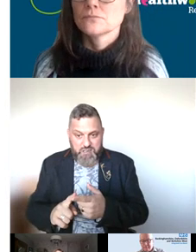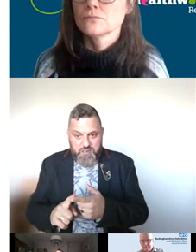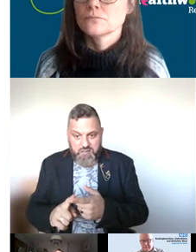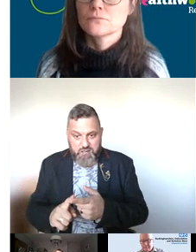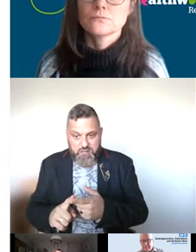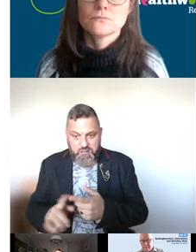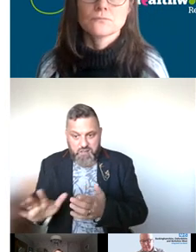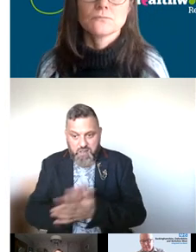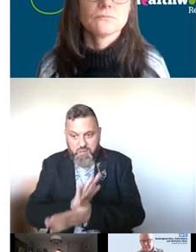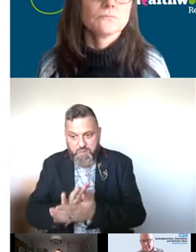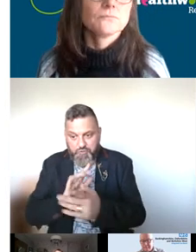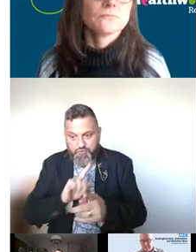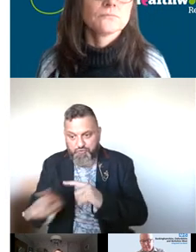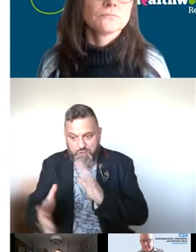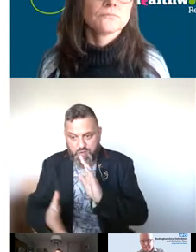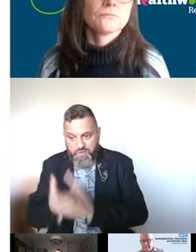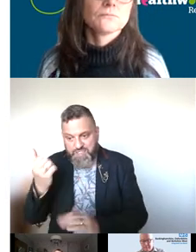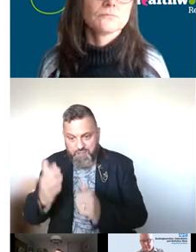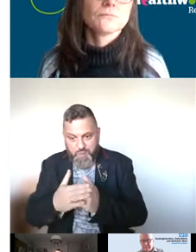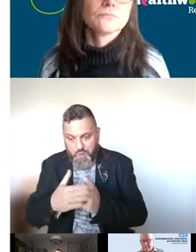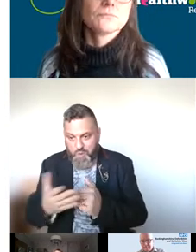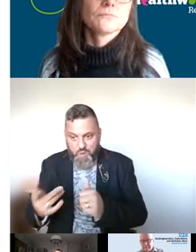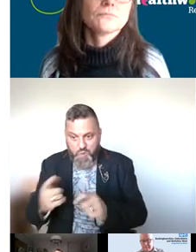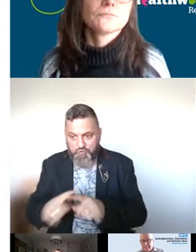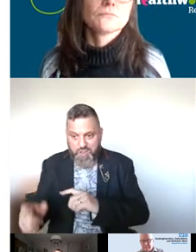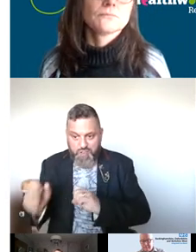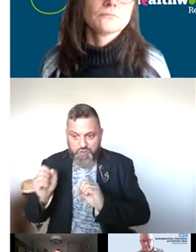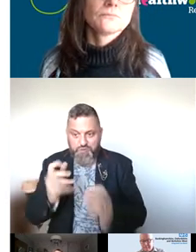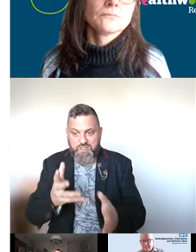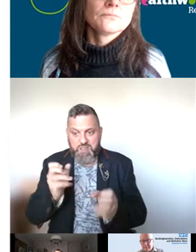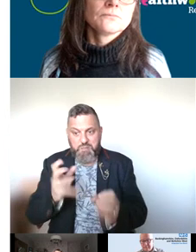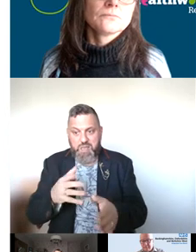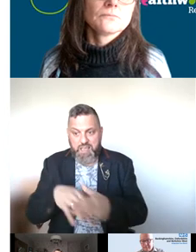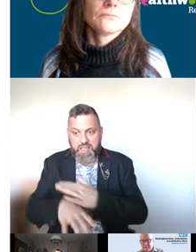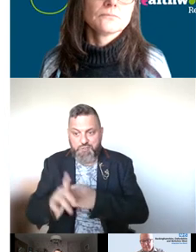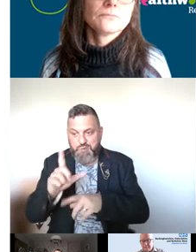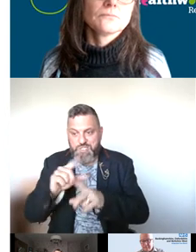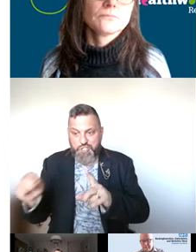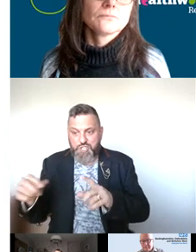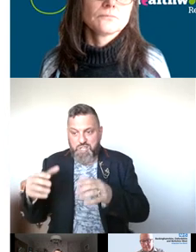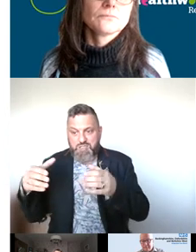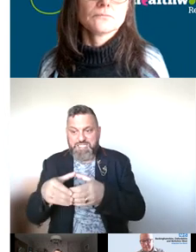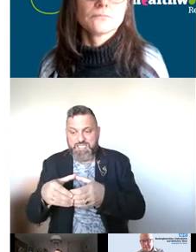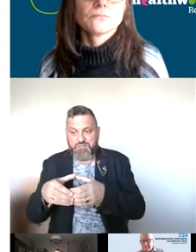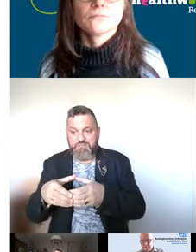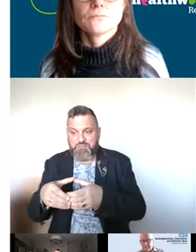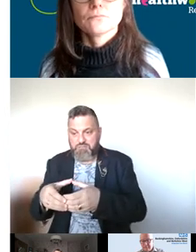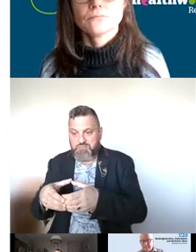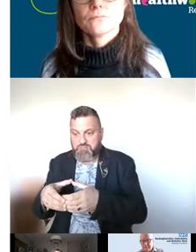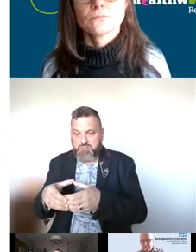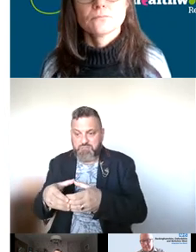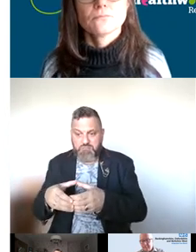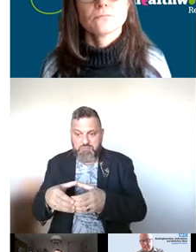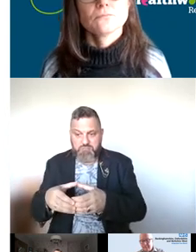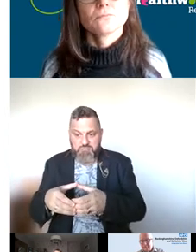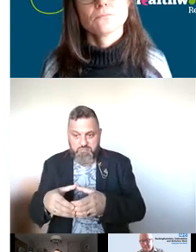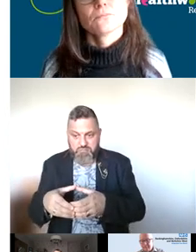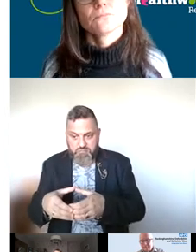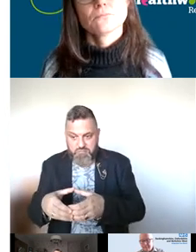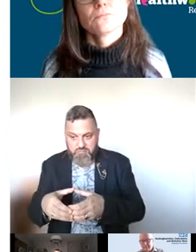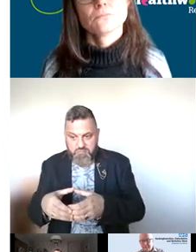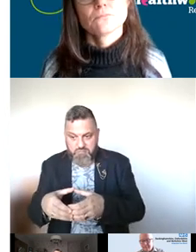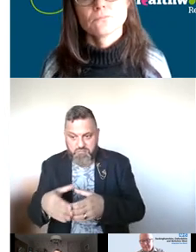Happy to try and find out more about that or provide that feedback into our digital teams. But I think it's important to